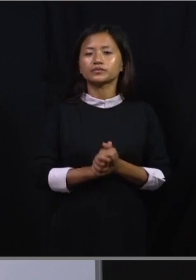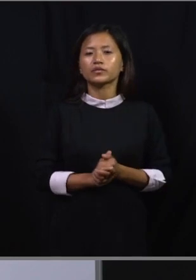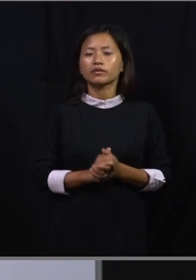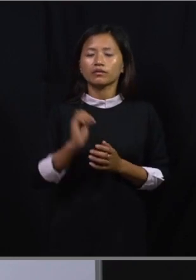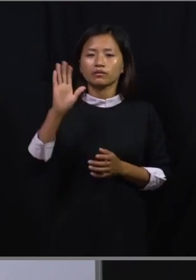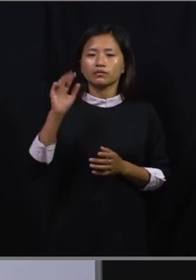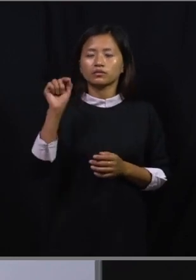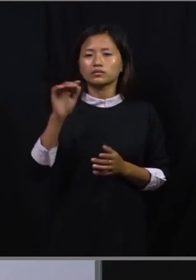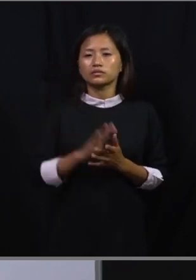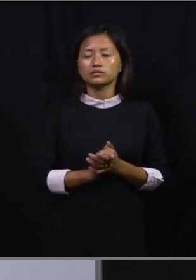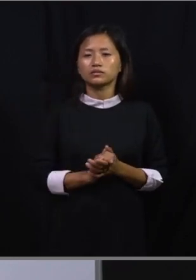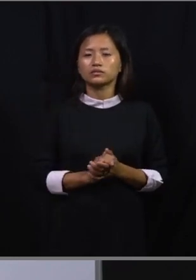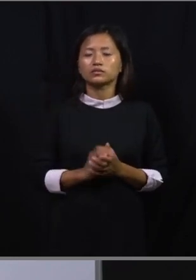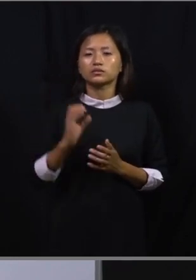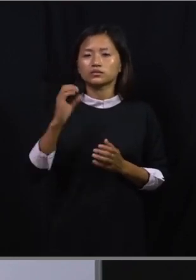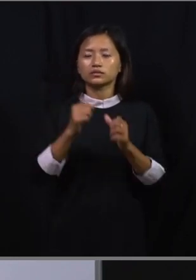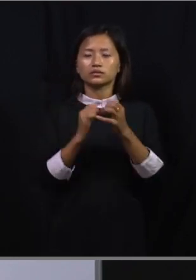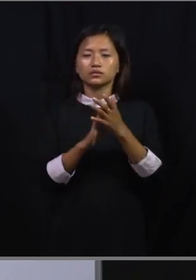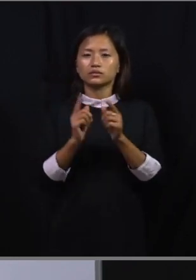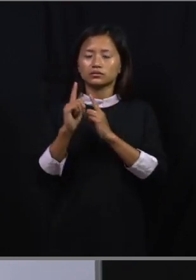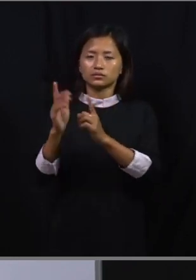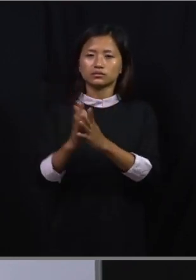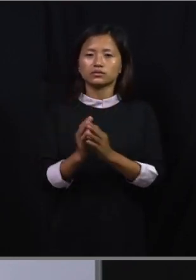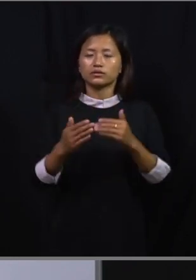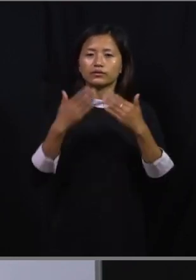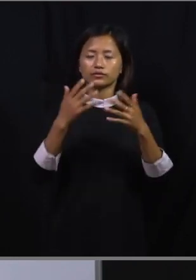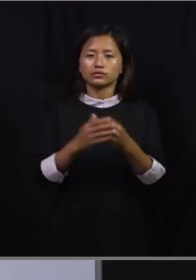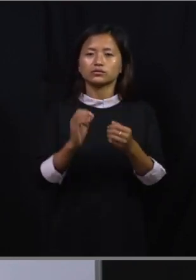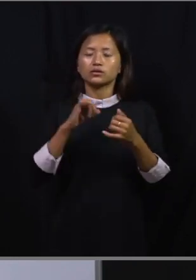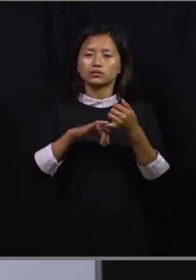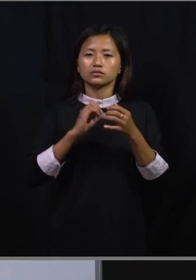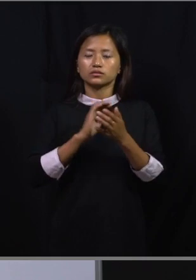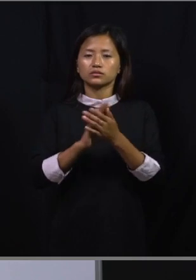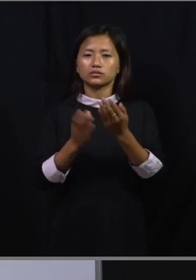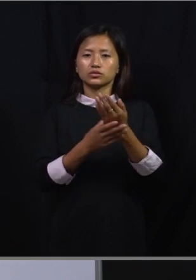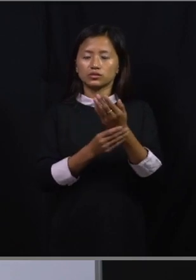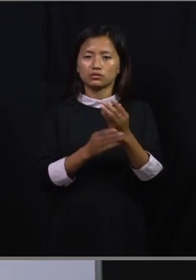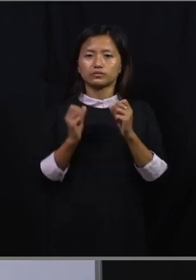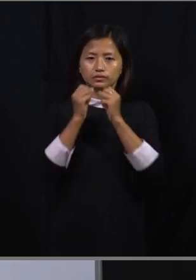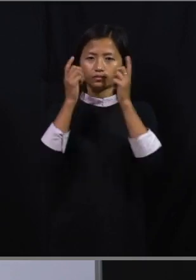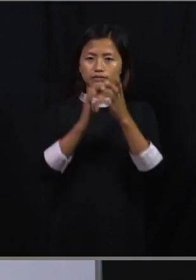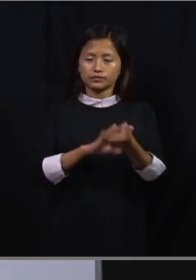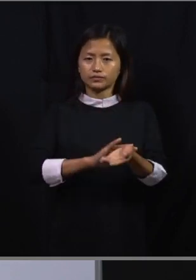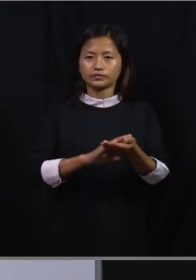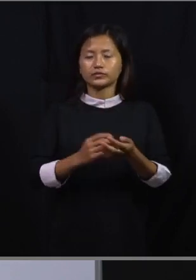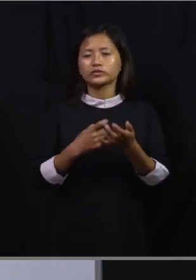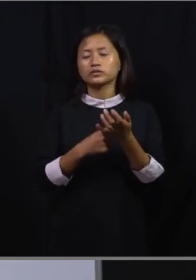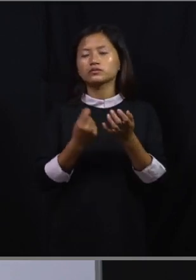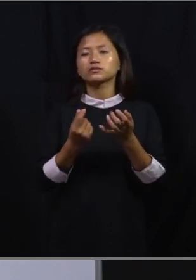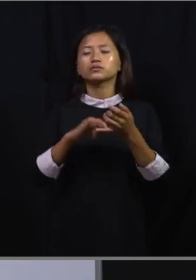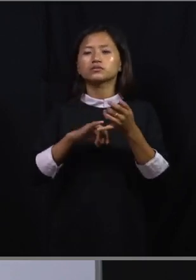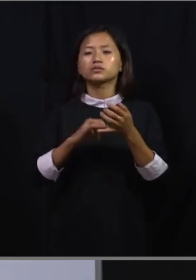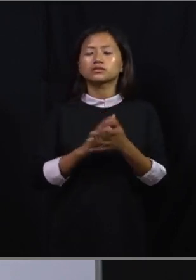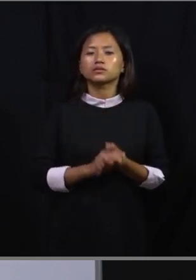5 points which caused or which led to the effects of shock therapy, especially in Russia. Okay.